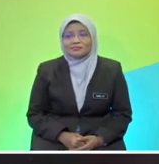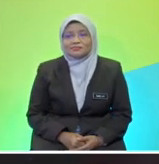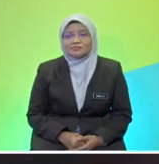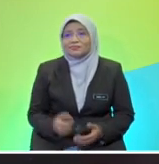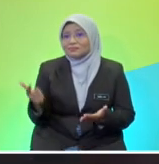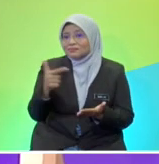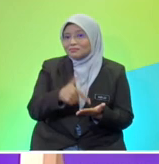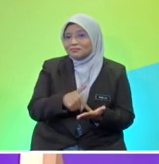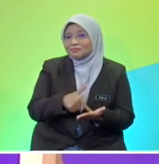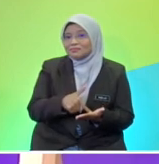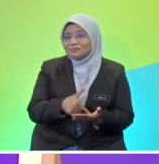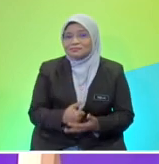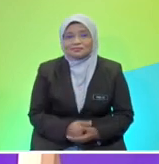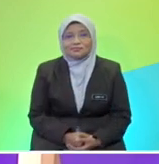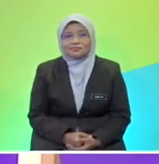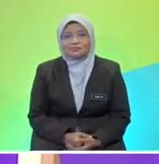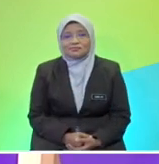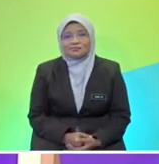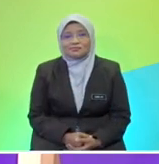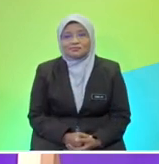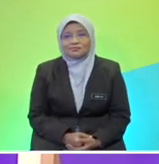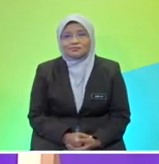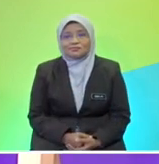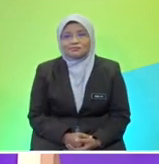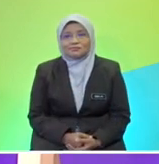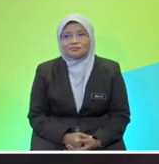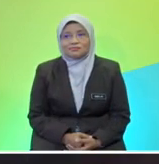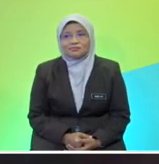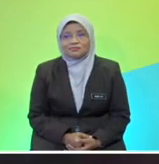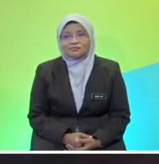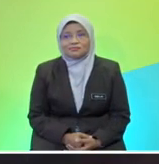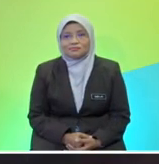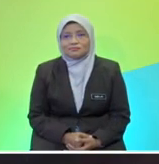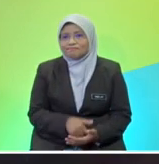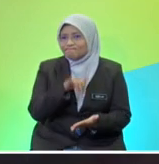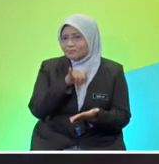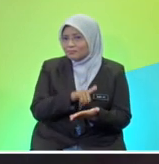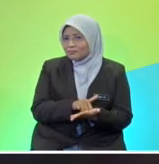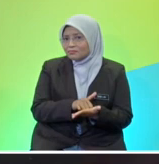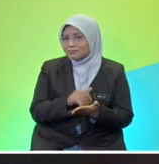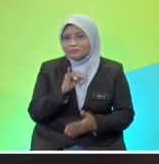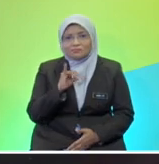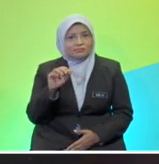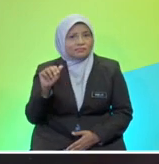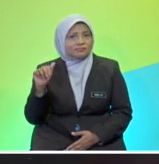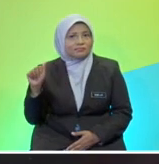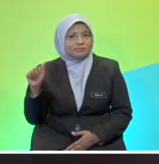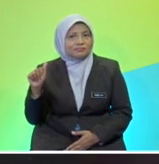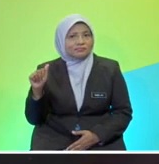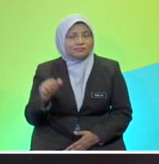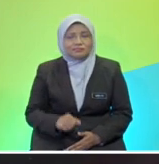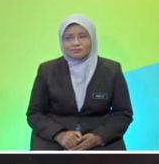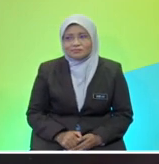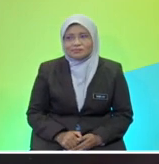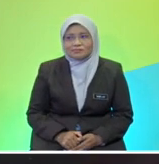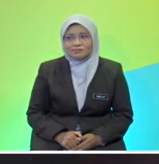card we need to remember. All right, I have this. This is a ball.